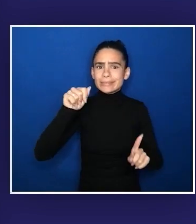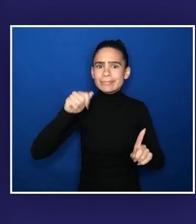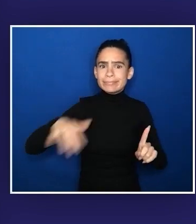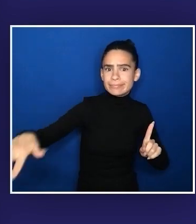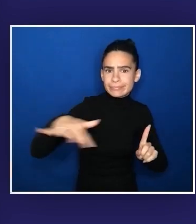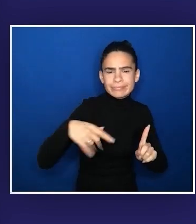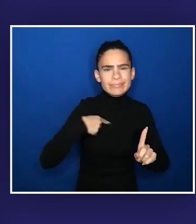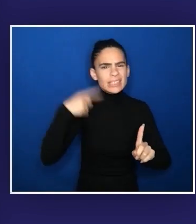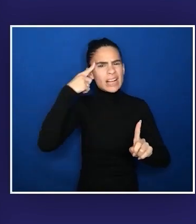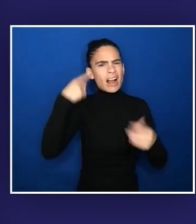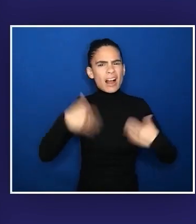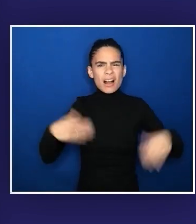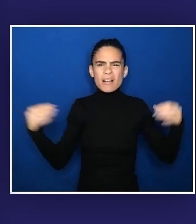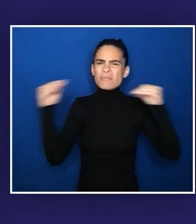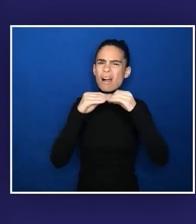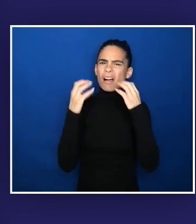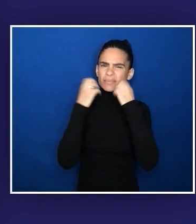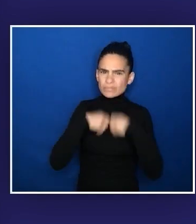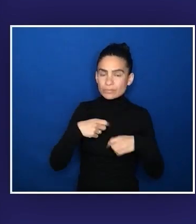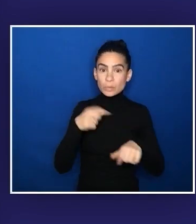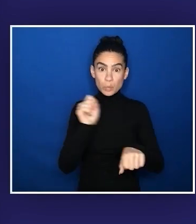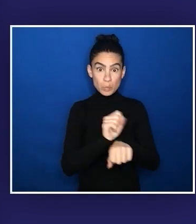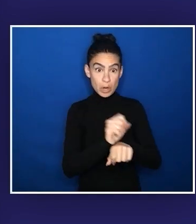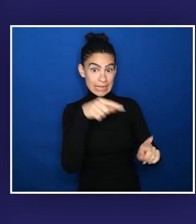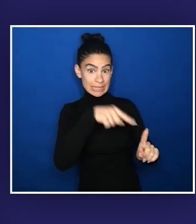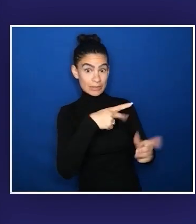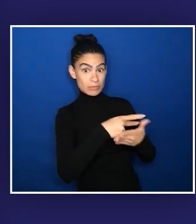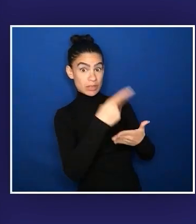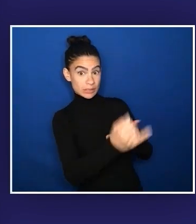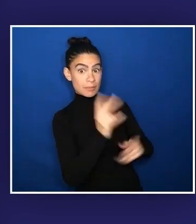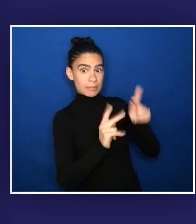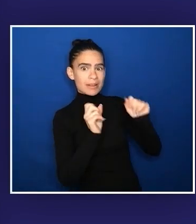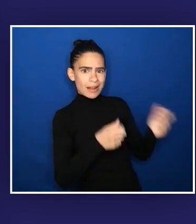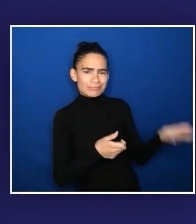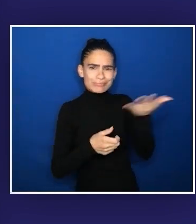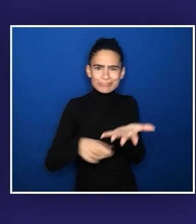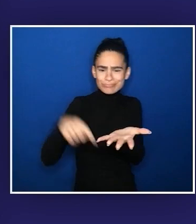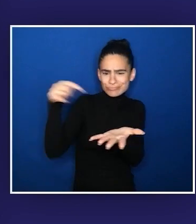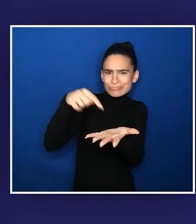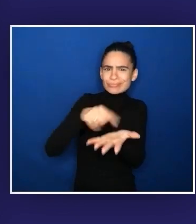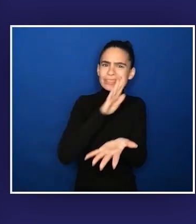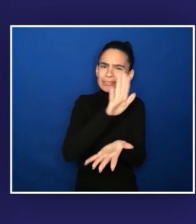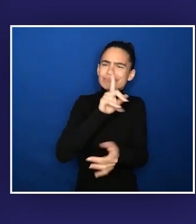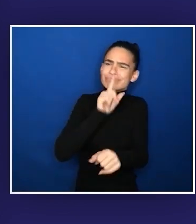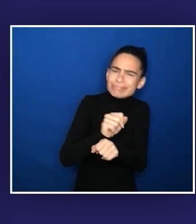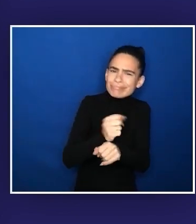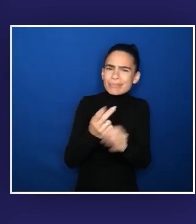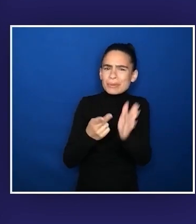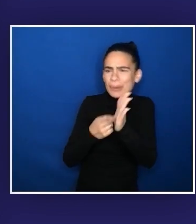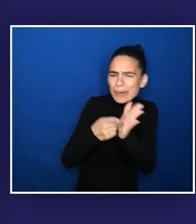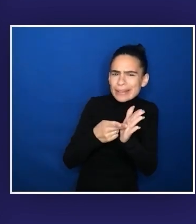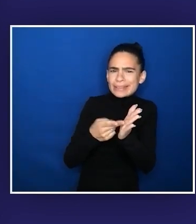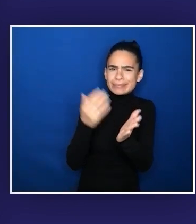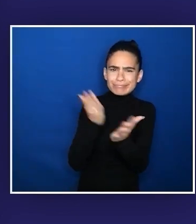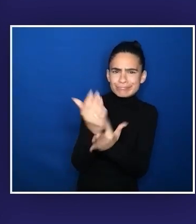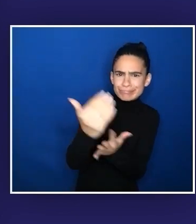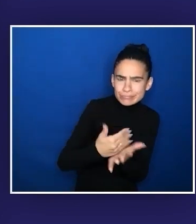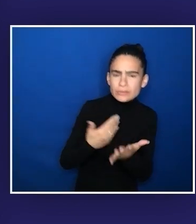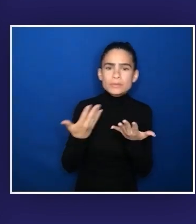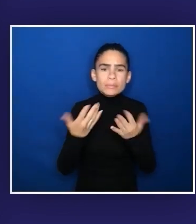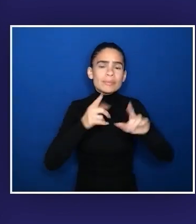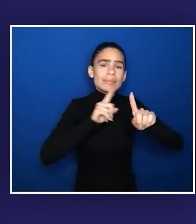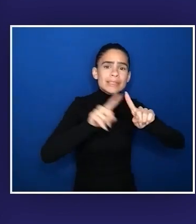just the food allergy community, it's all types of disabilities. And I feel like what makes that even more valuable is when working on the project, people with their